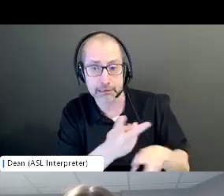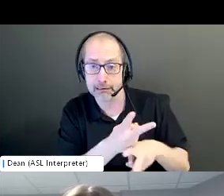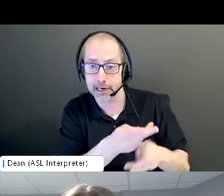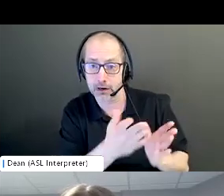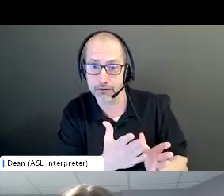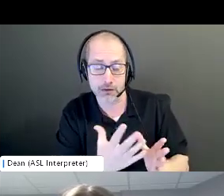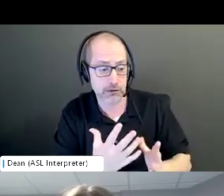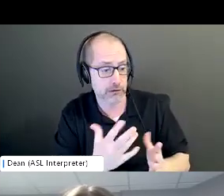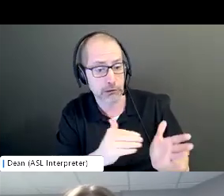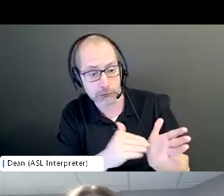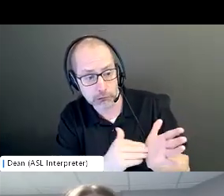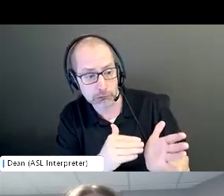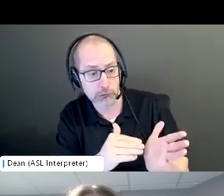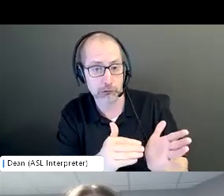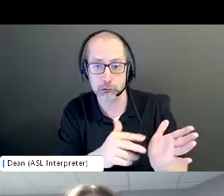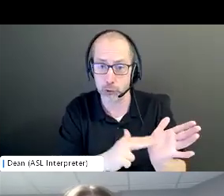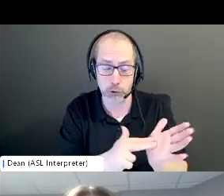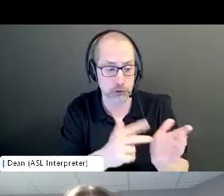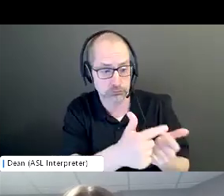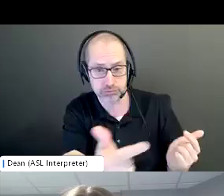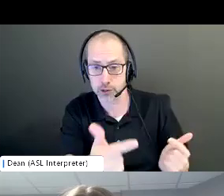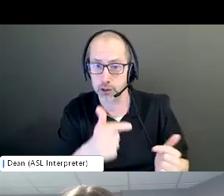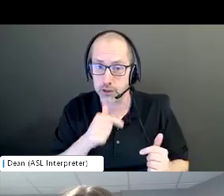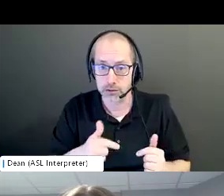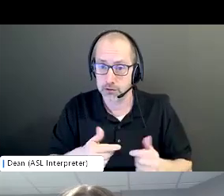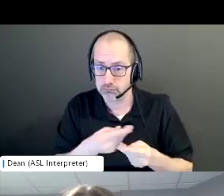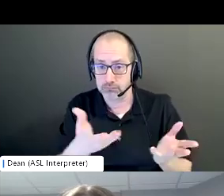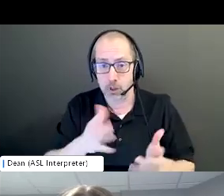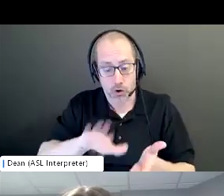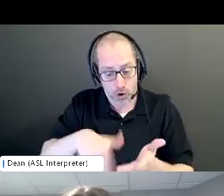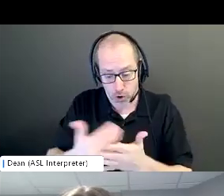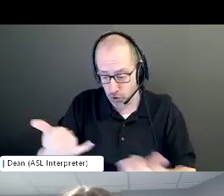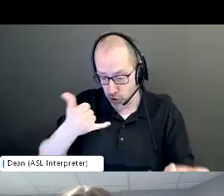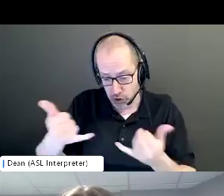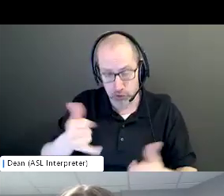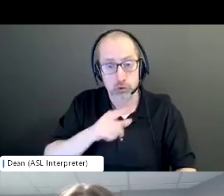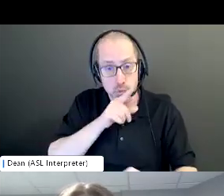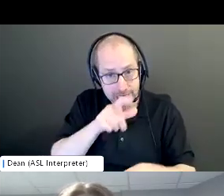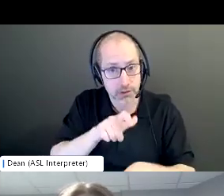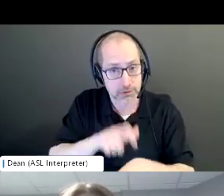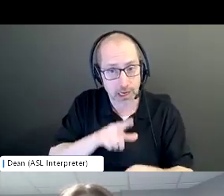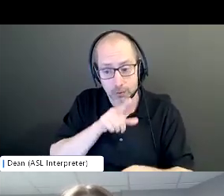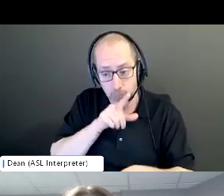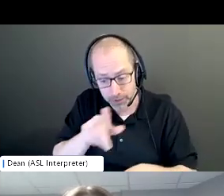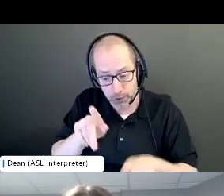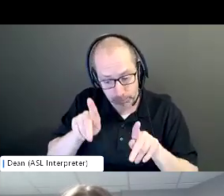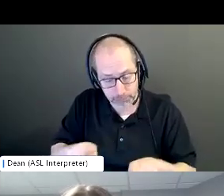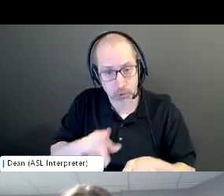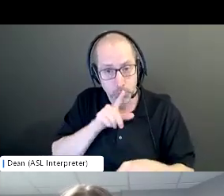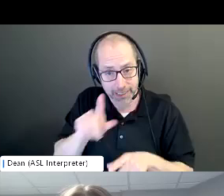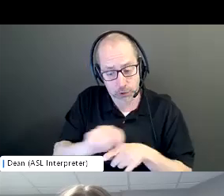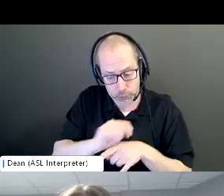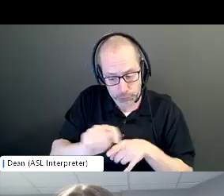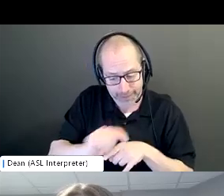Newfoundland and Labrador. All calls are in real time and are answered by trained peer support volunteers who